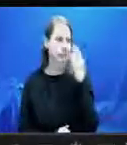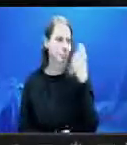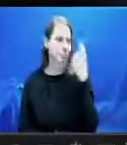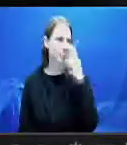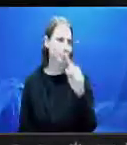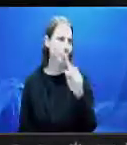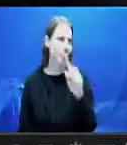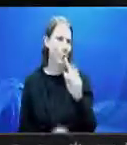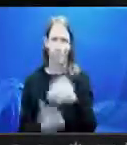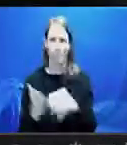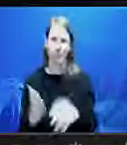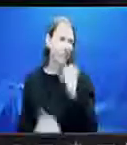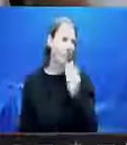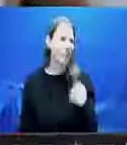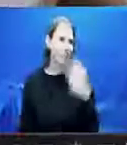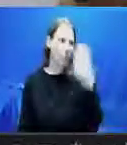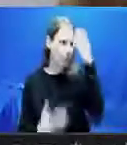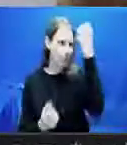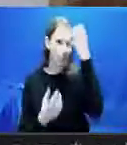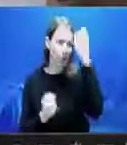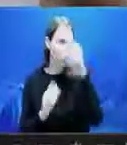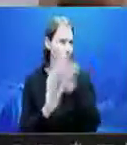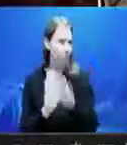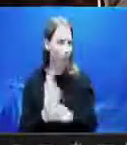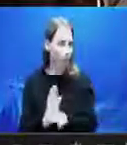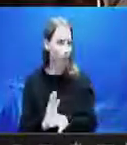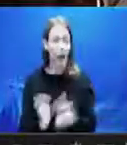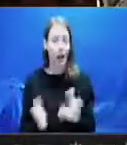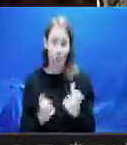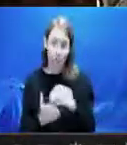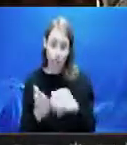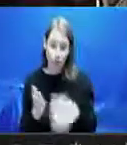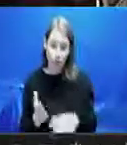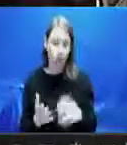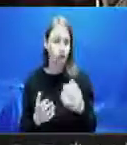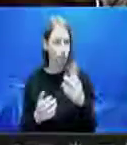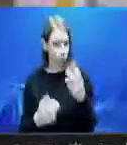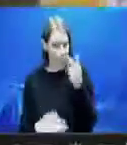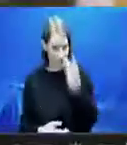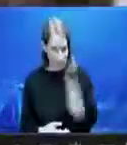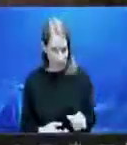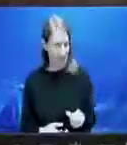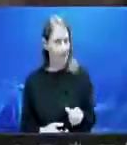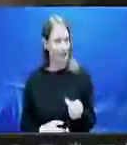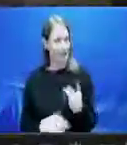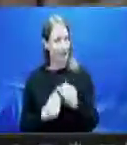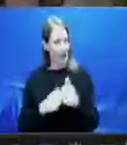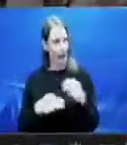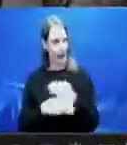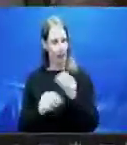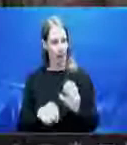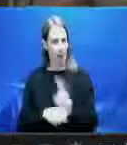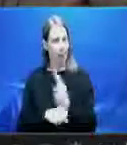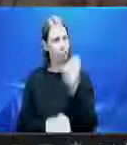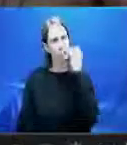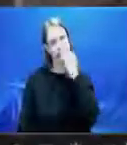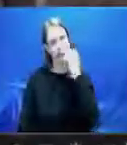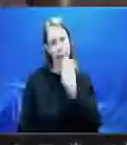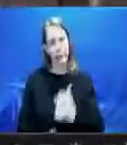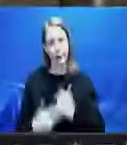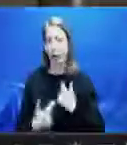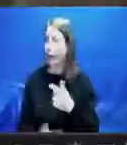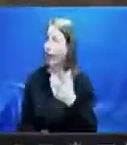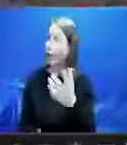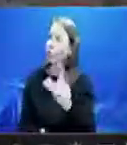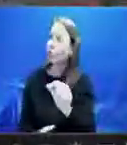formulas, something that they can take with them, that they will hold on to, that they can see how math is used in a daily way. 20. We're looking for $20. So